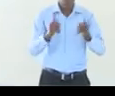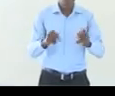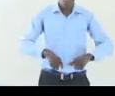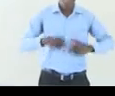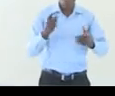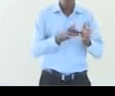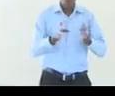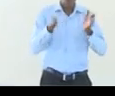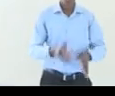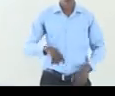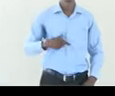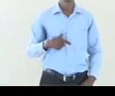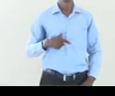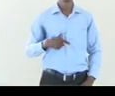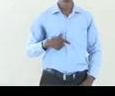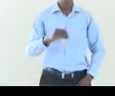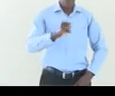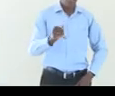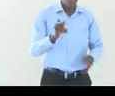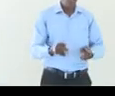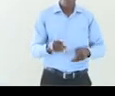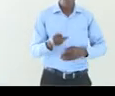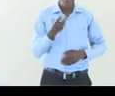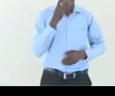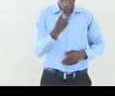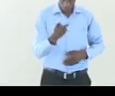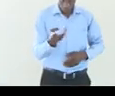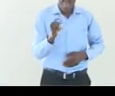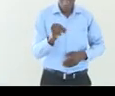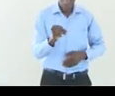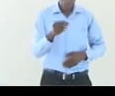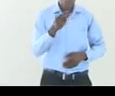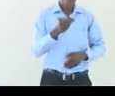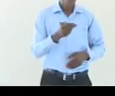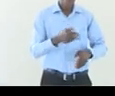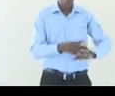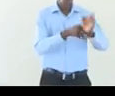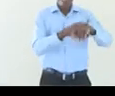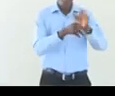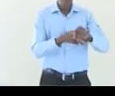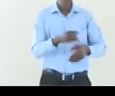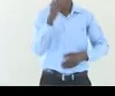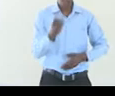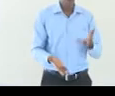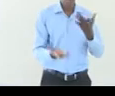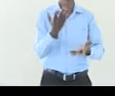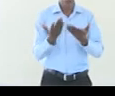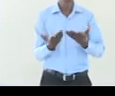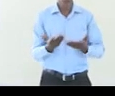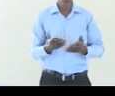The gospel of Christ is supposed to have that kind of fire and more. And I don't see it in the life of many people.